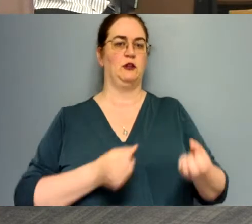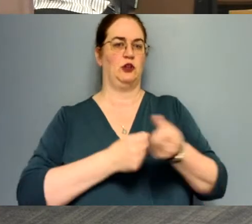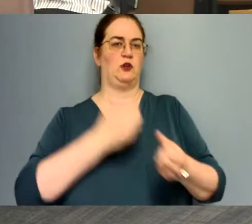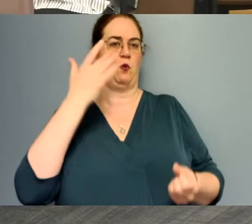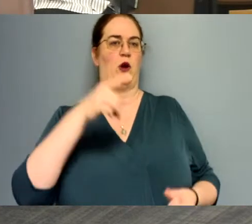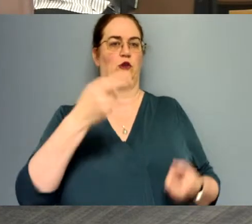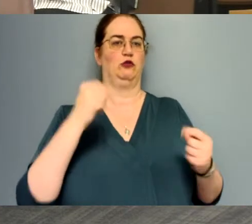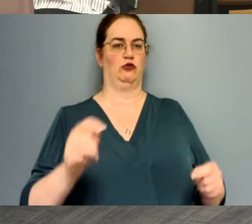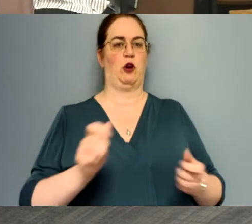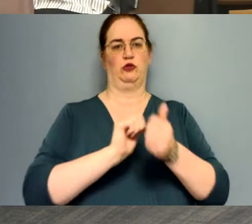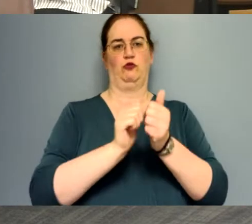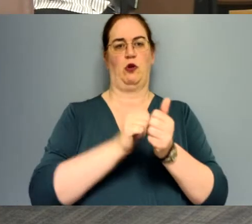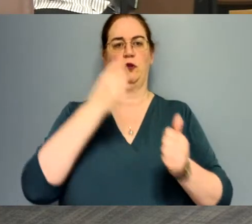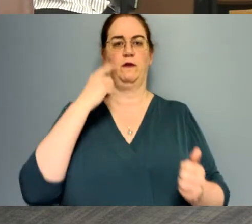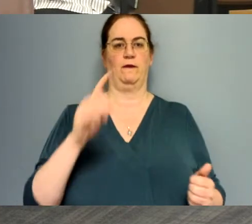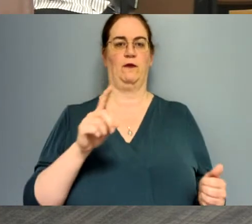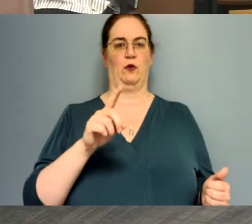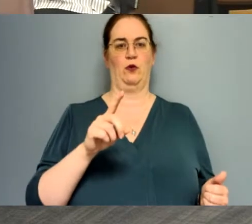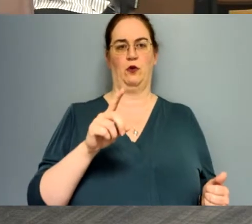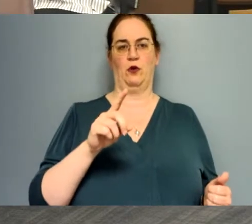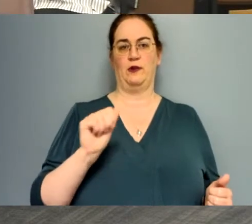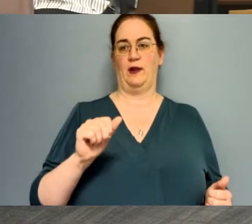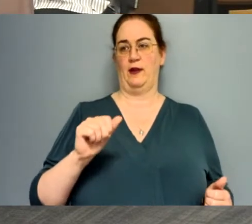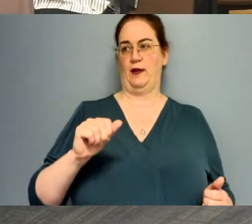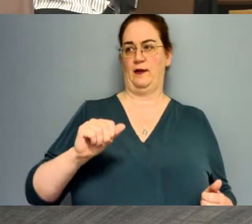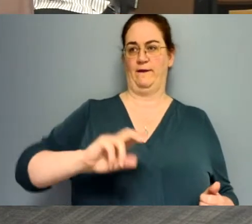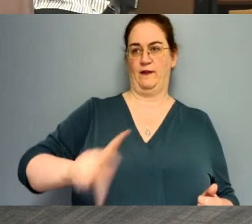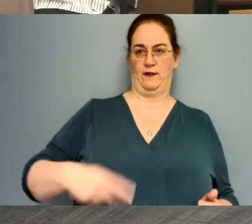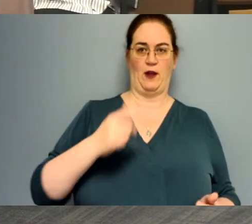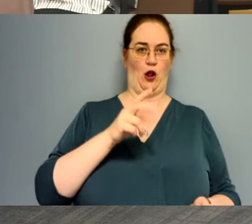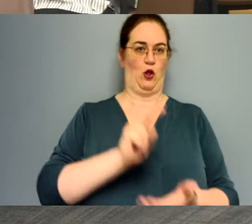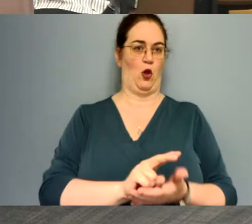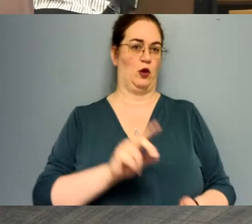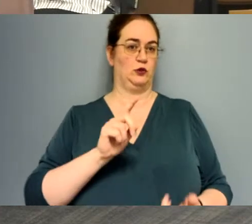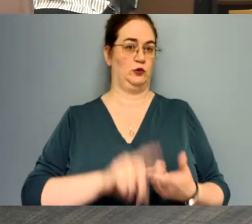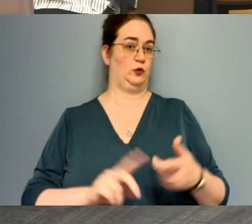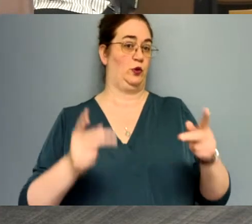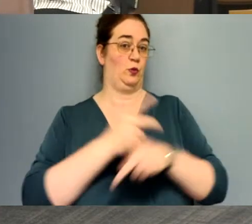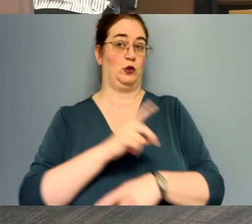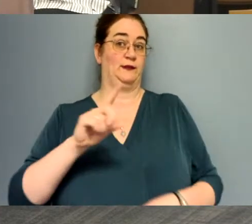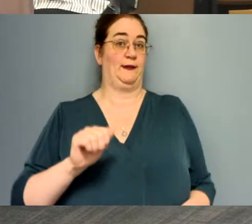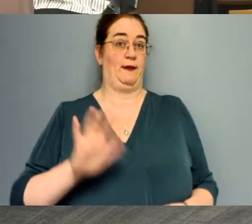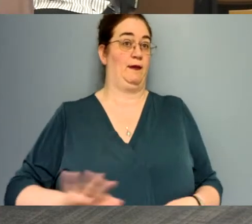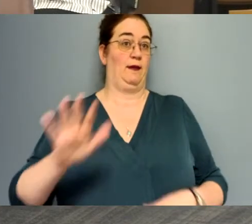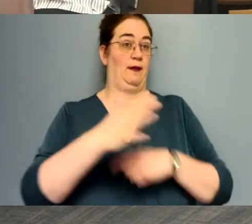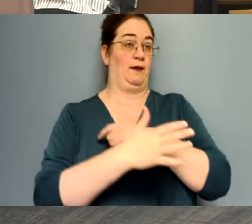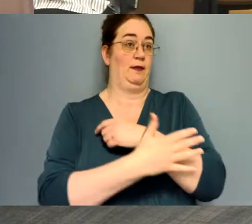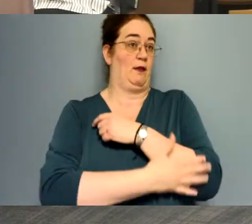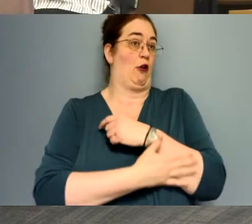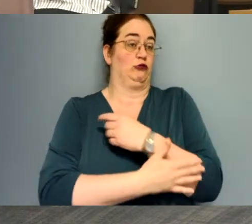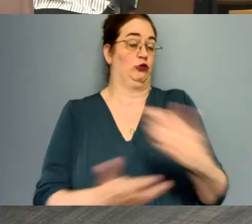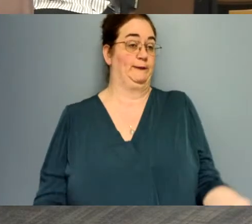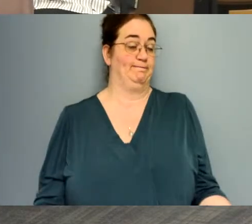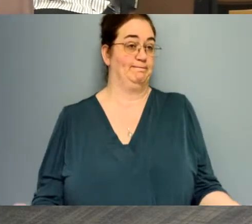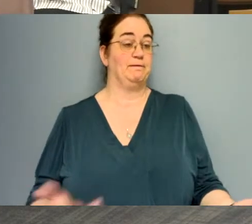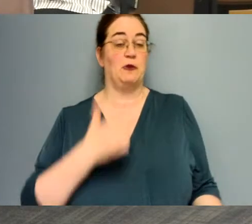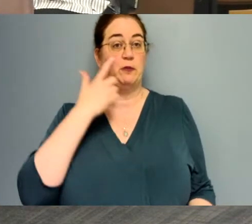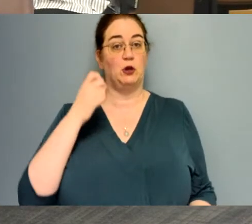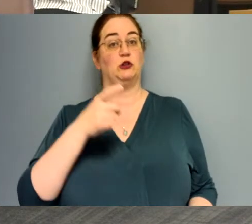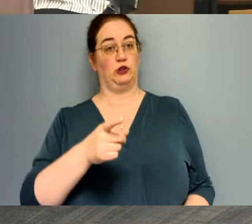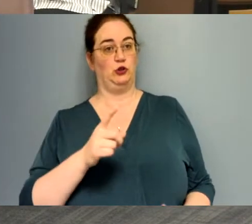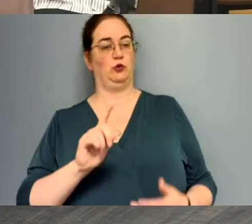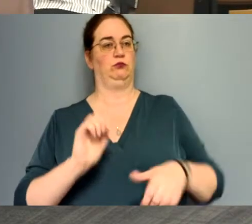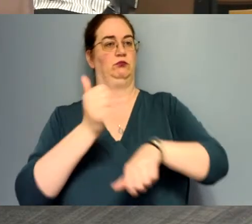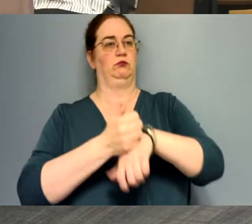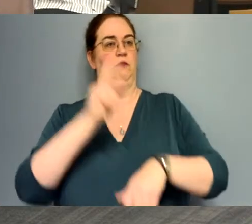you tried to run for DA in Philadelphia and lost to the worst DA in the county, or the country. And because you put